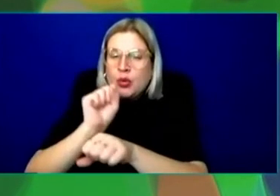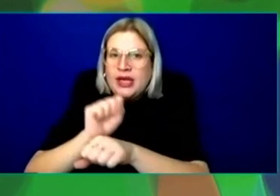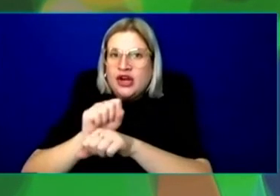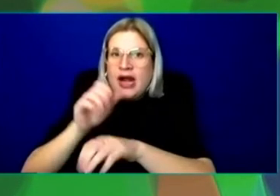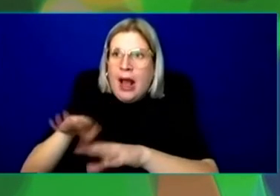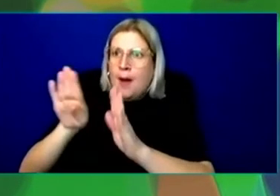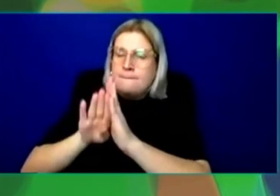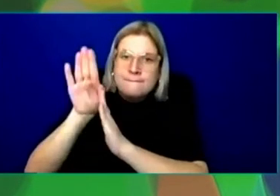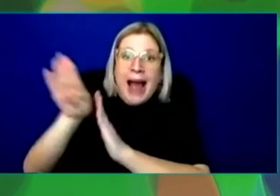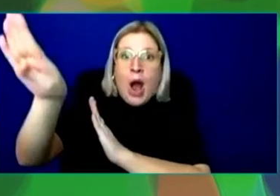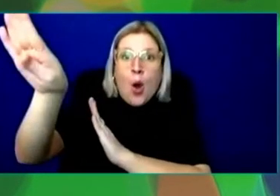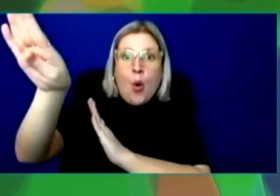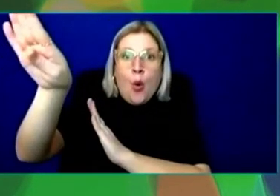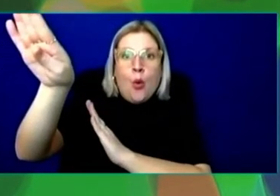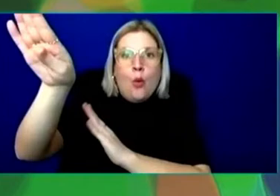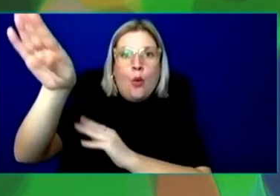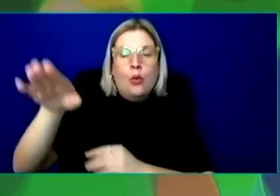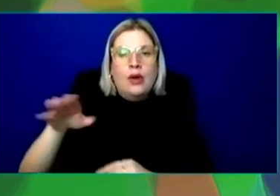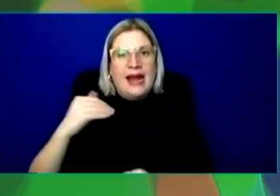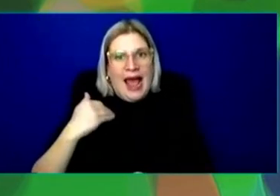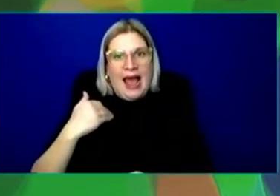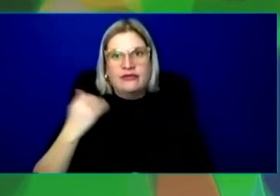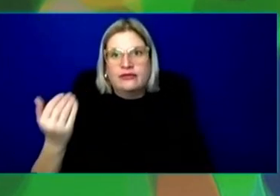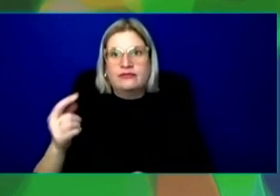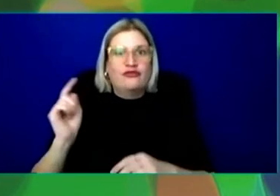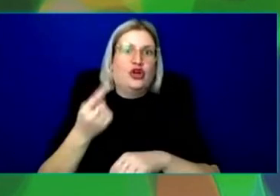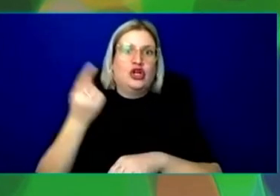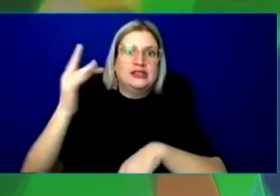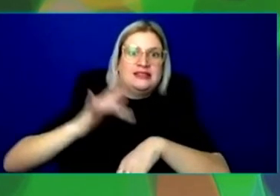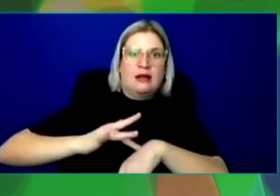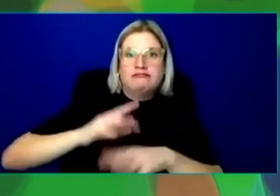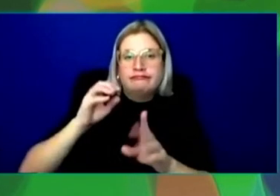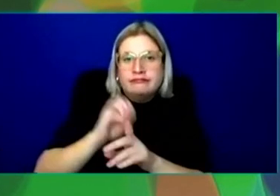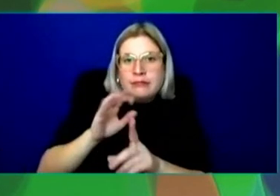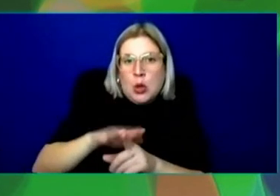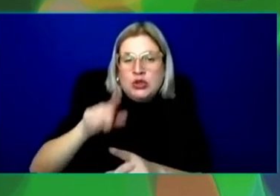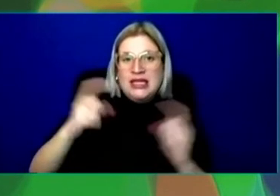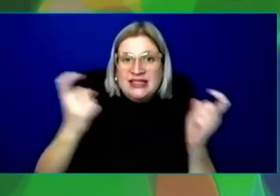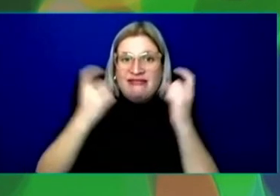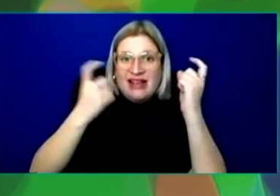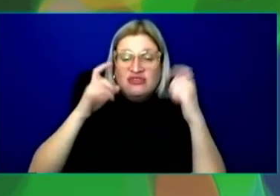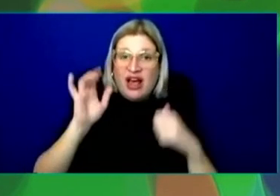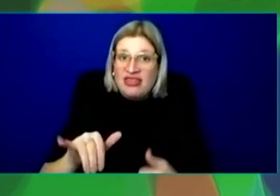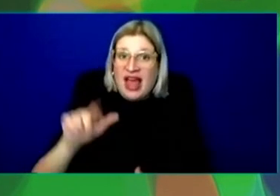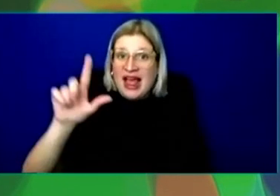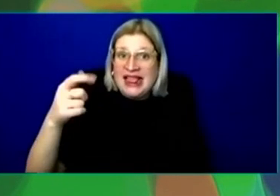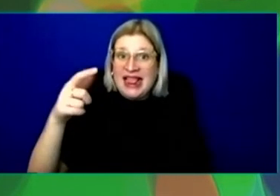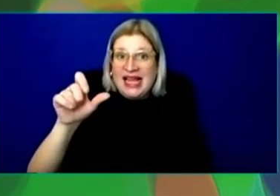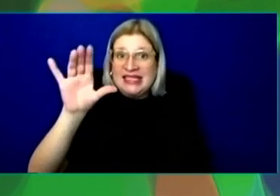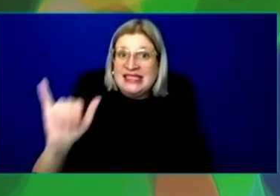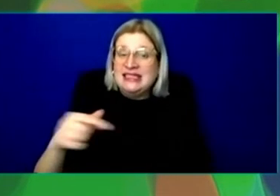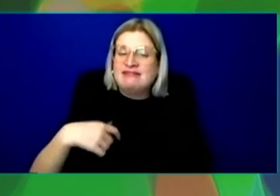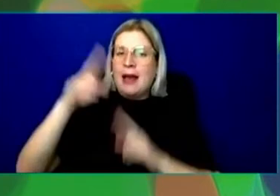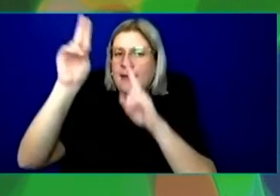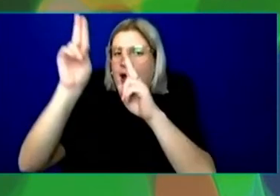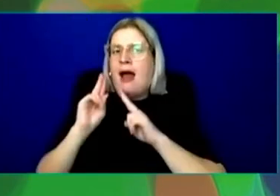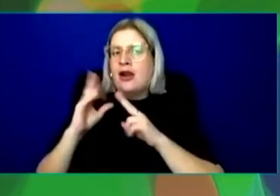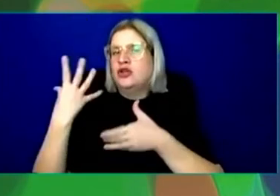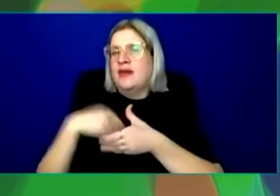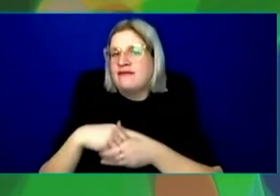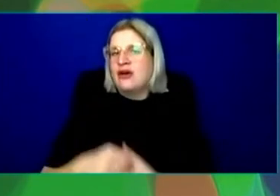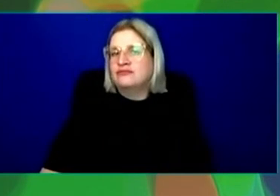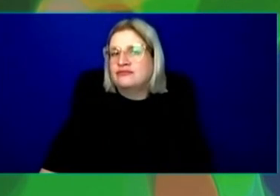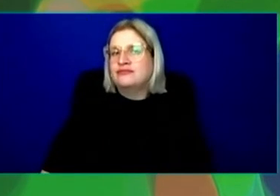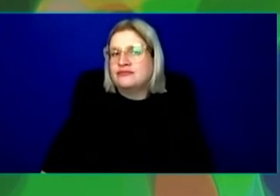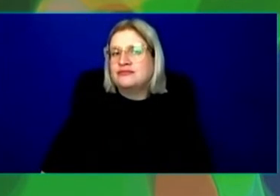that they've touched this festival. And that is an incredible legacy that I'm so honored to be a part of.